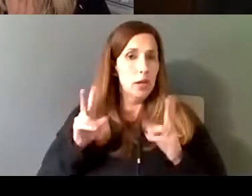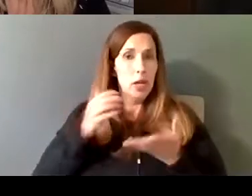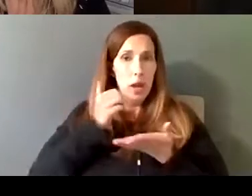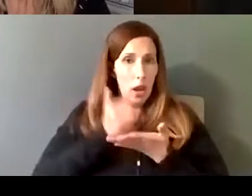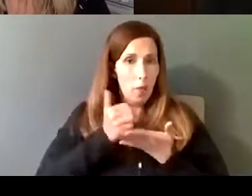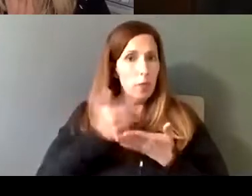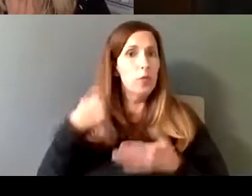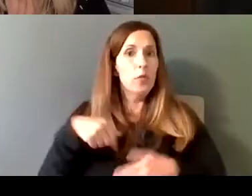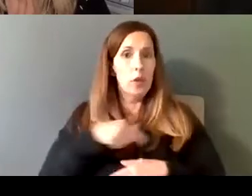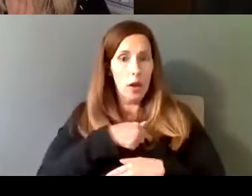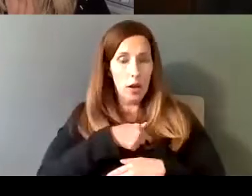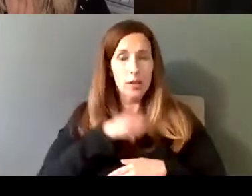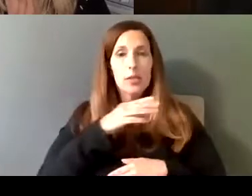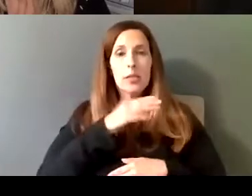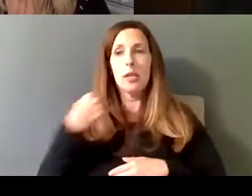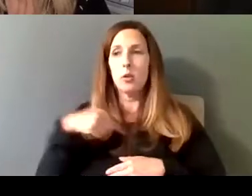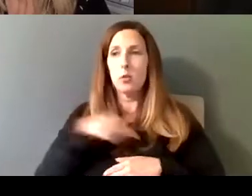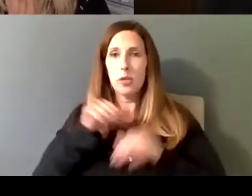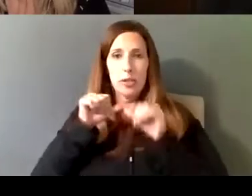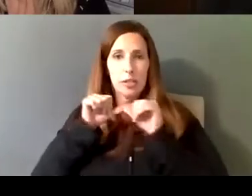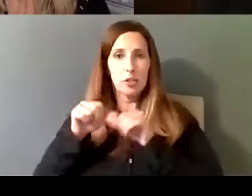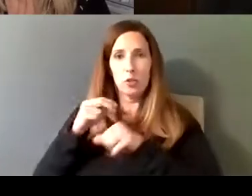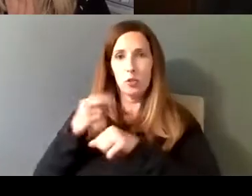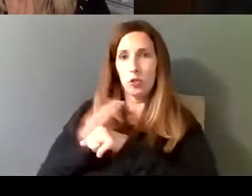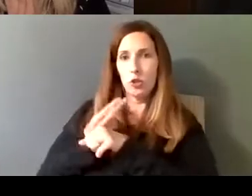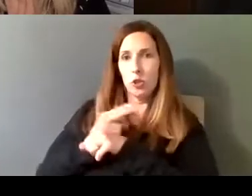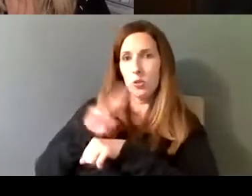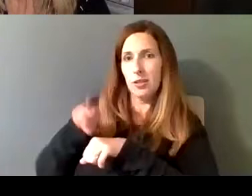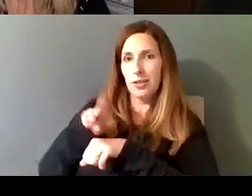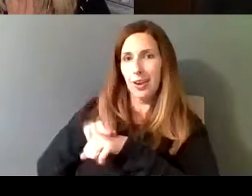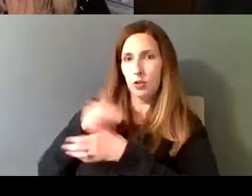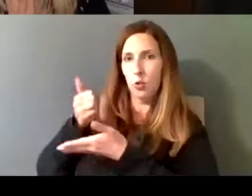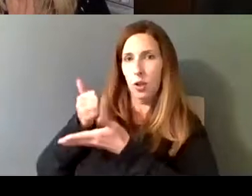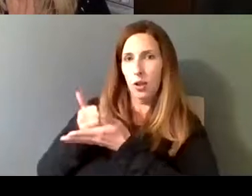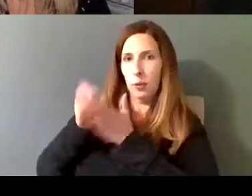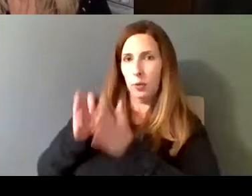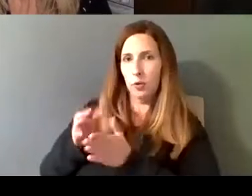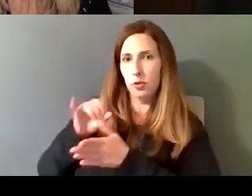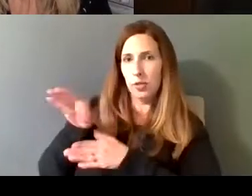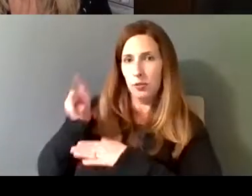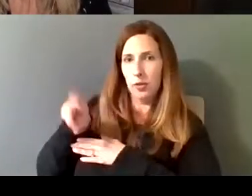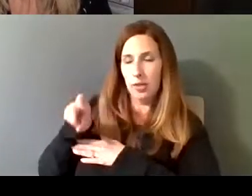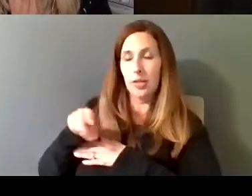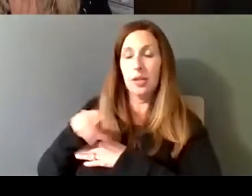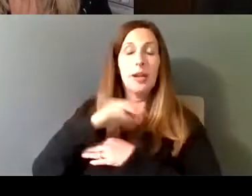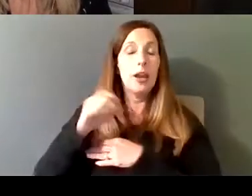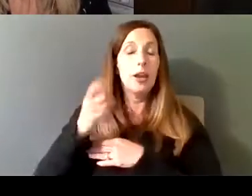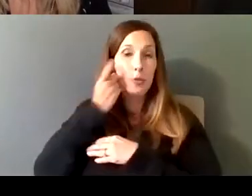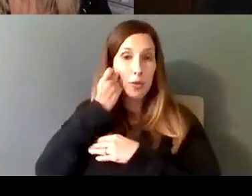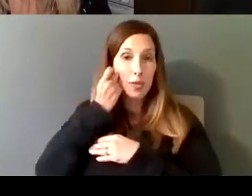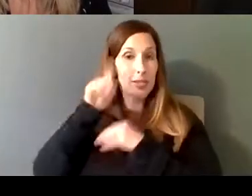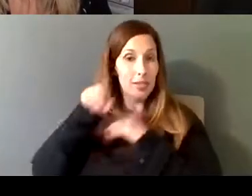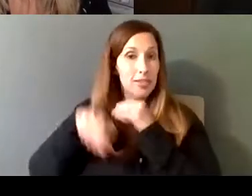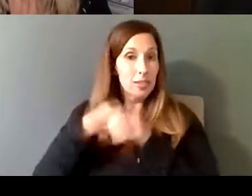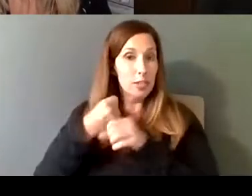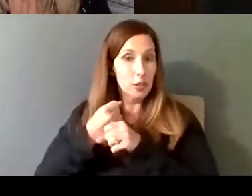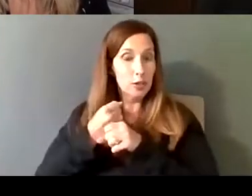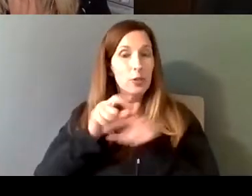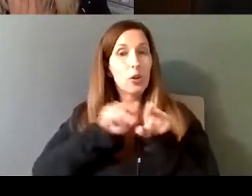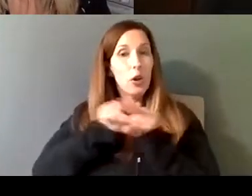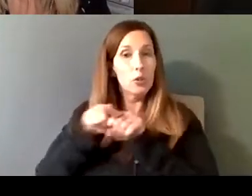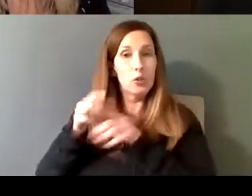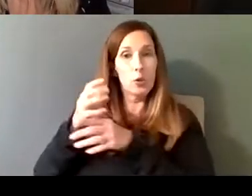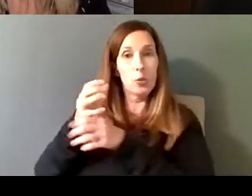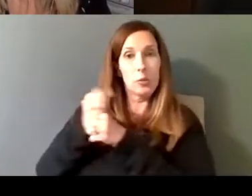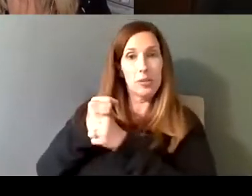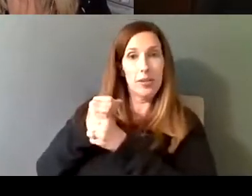for us. And then we continue to use our natural helpers as we need. And then recently this year as well, we were able to get funding to